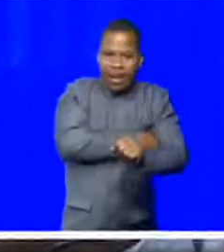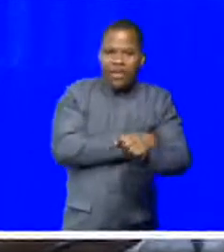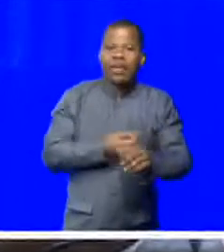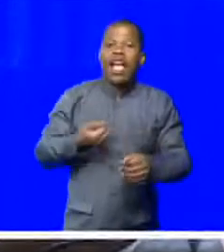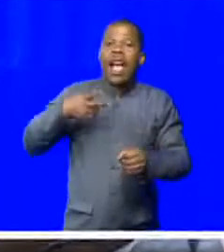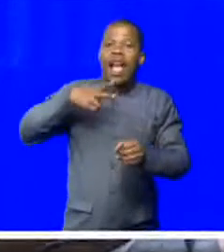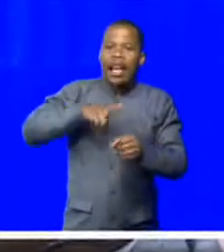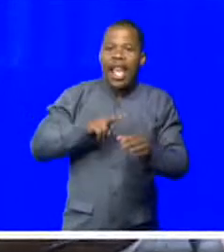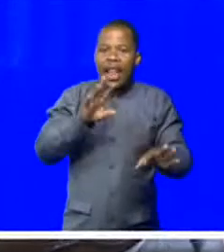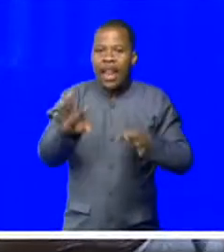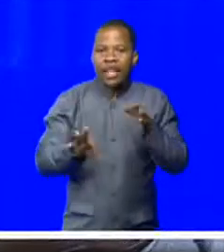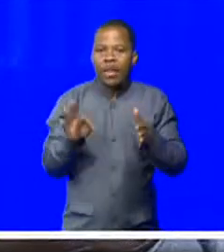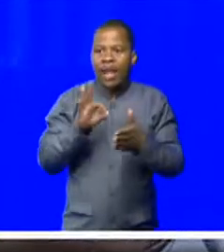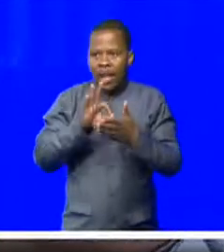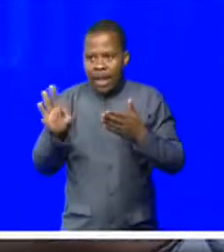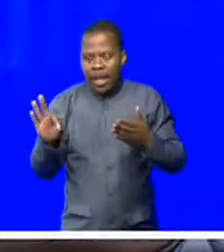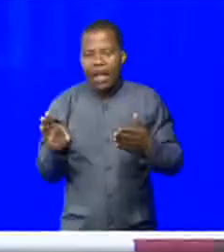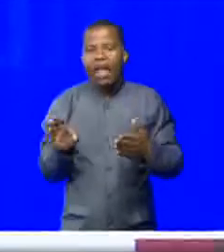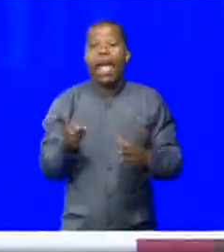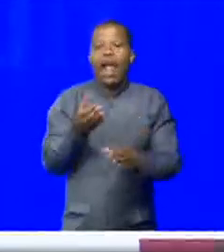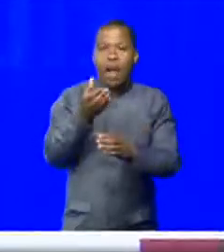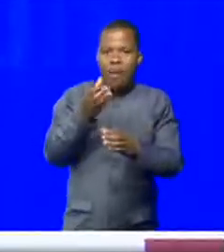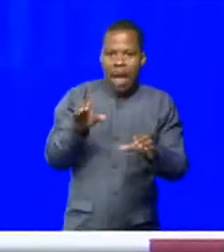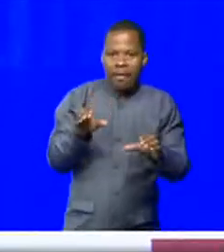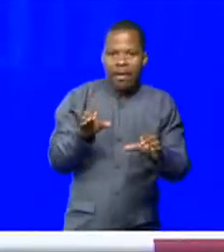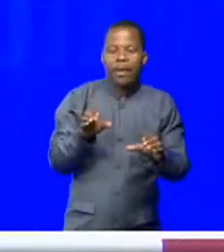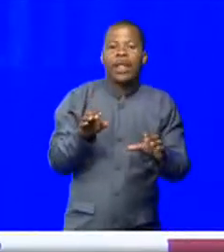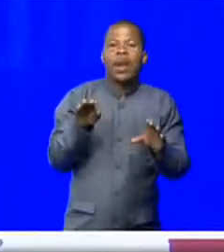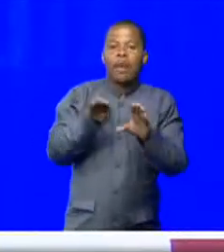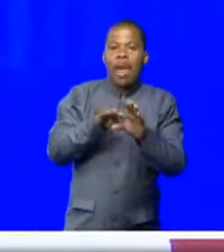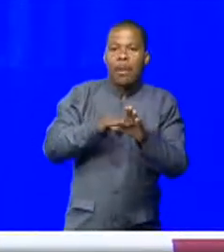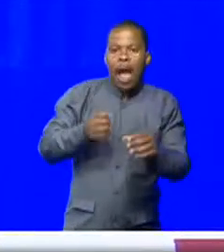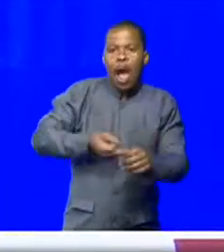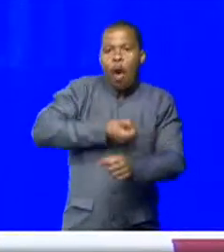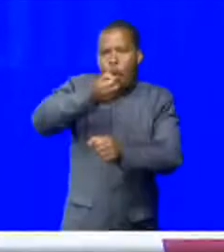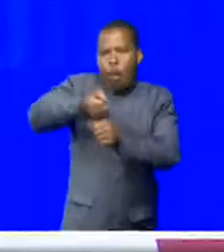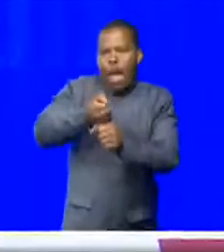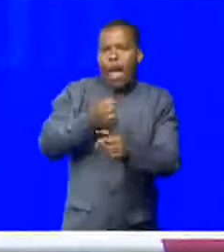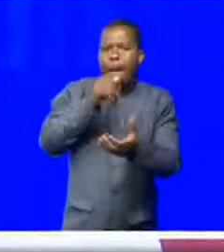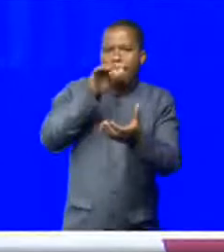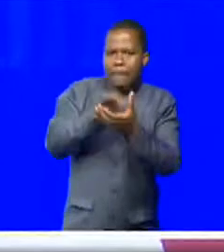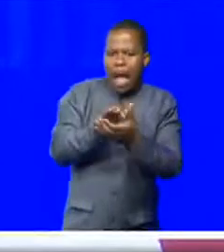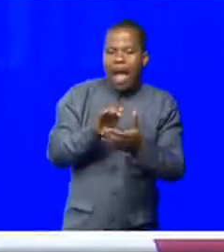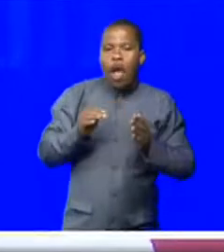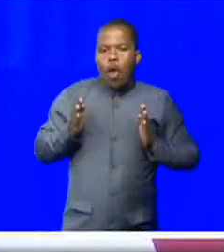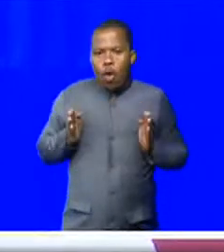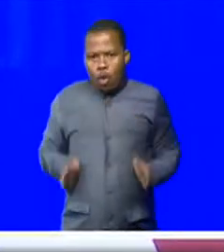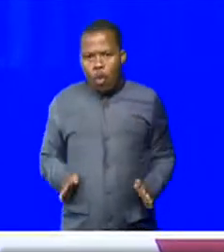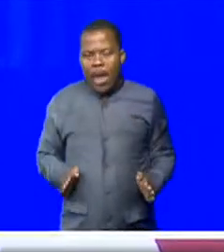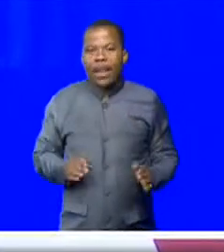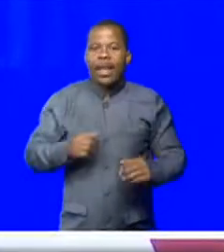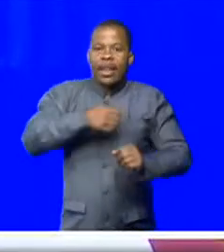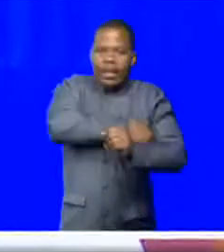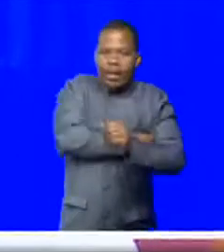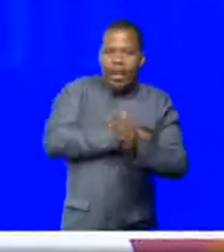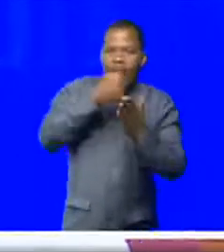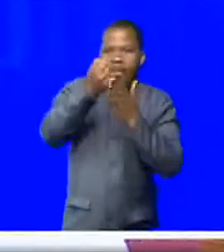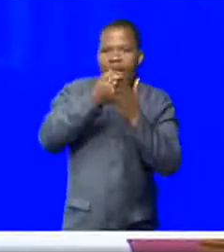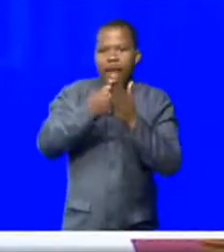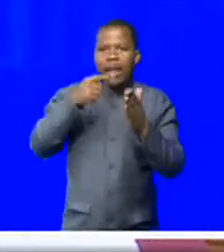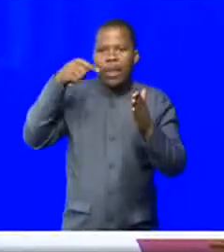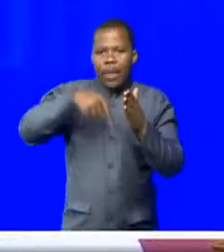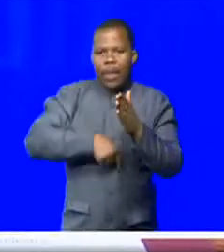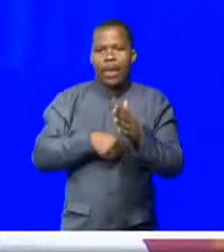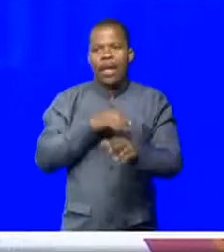a framework of cooperation between member states in combating trafficking in persons and associated